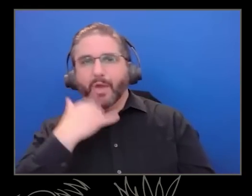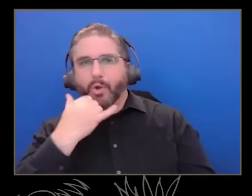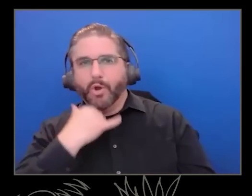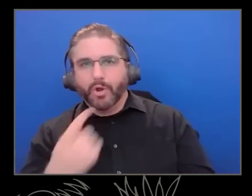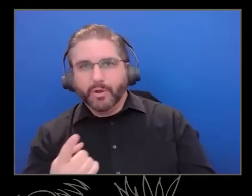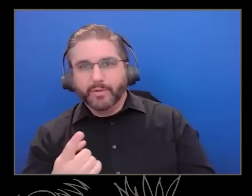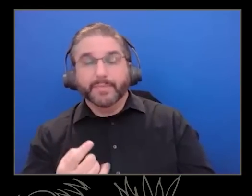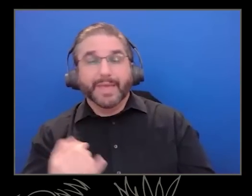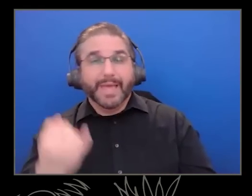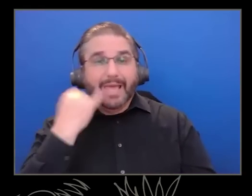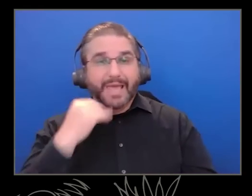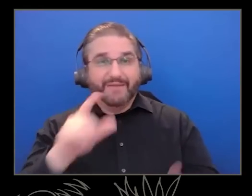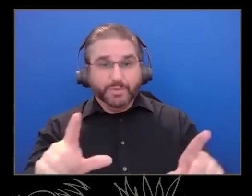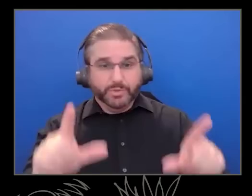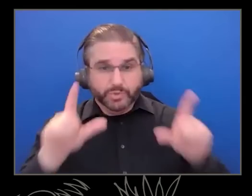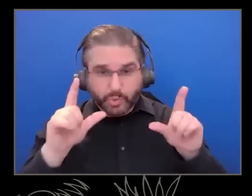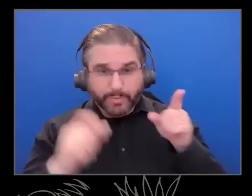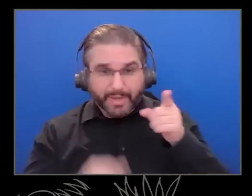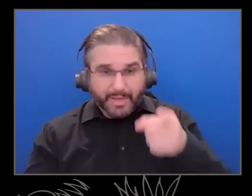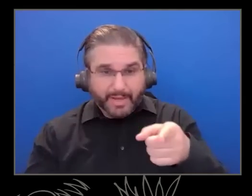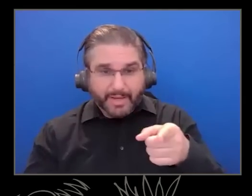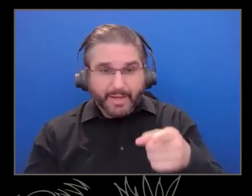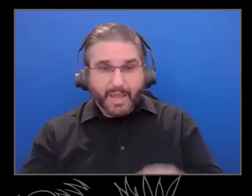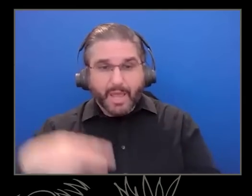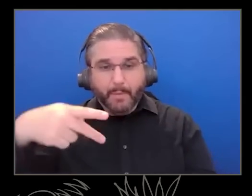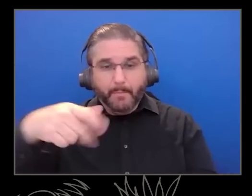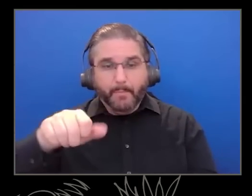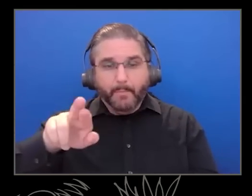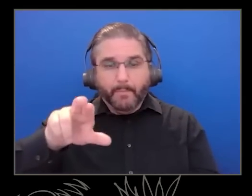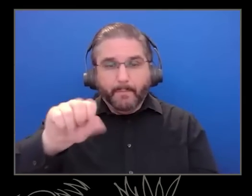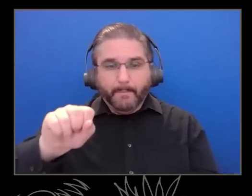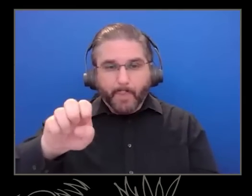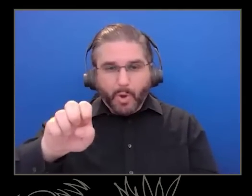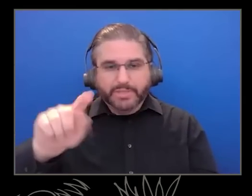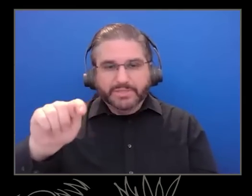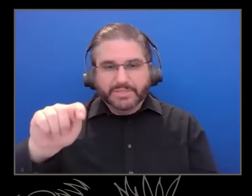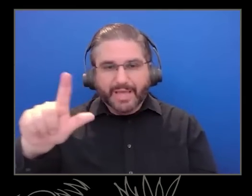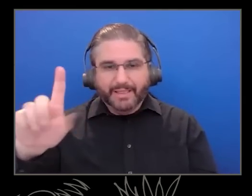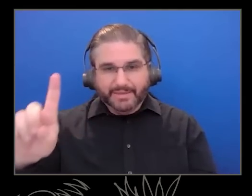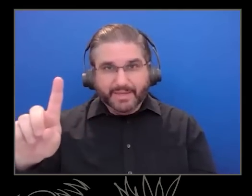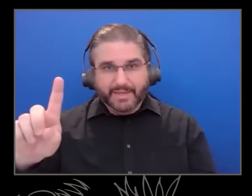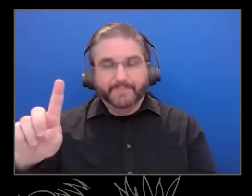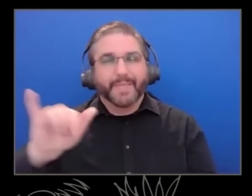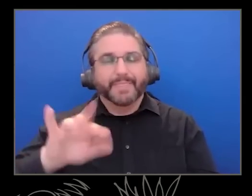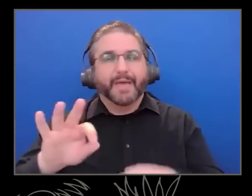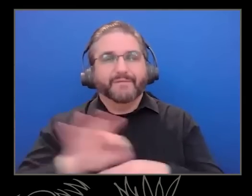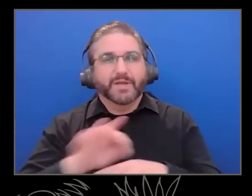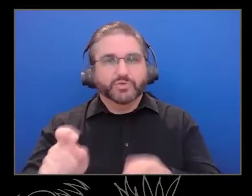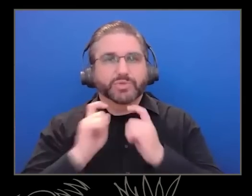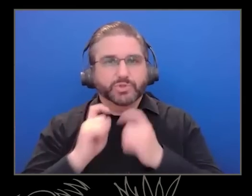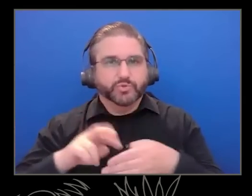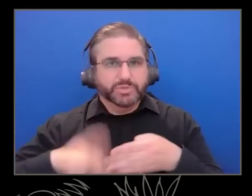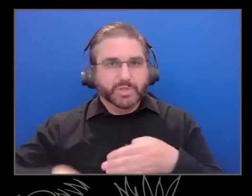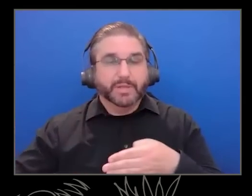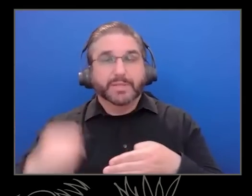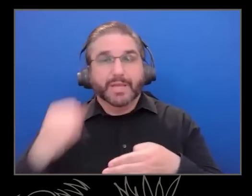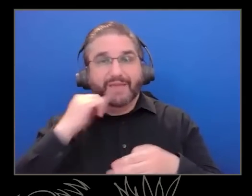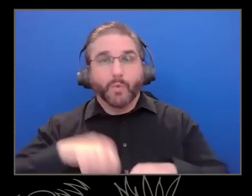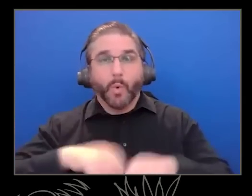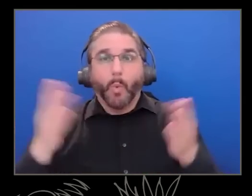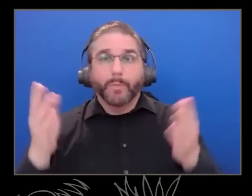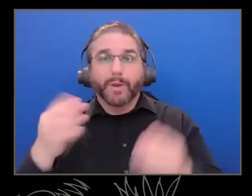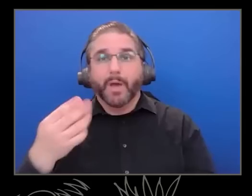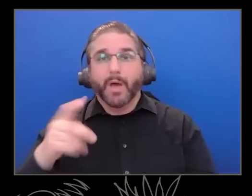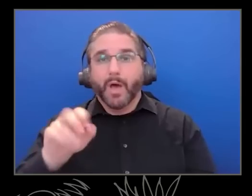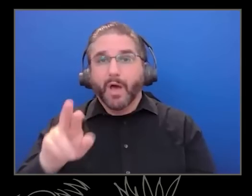if we were to zoom in here on parse TLD, right, and this is a function that returns a result. If we were to open up our hover docs